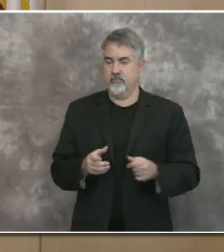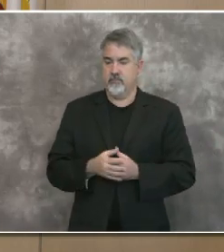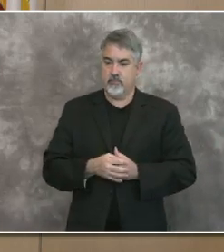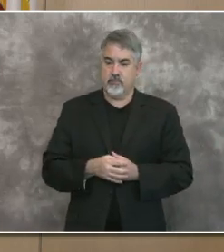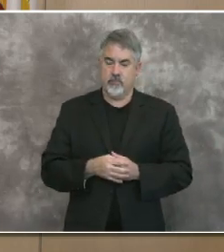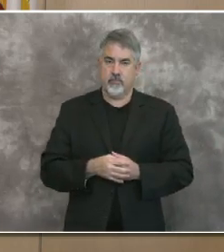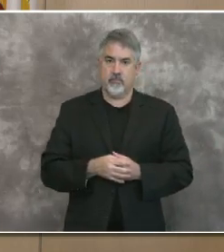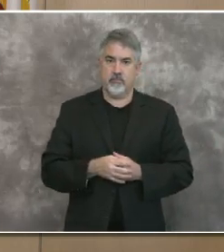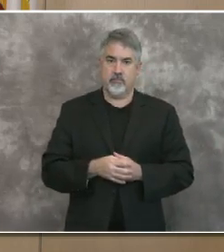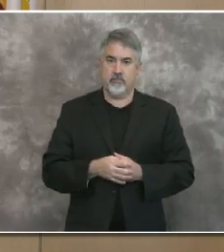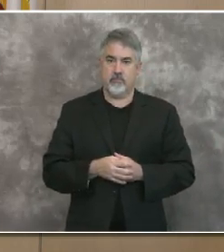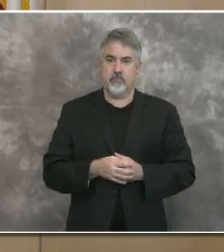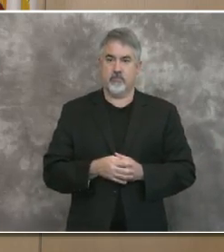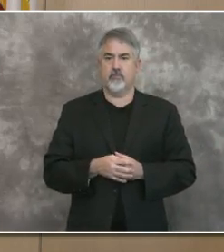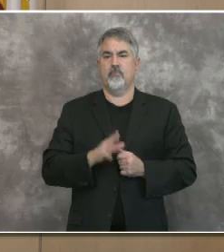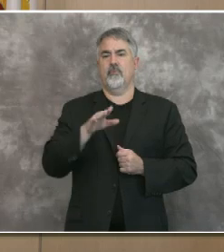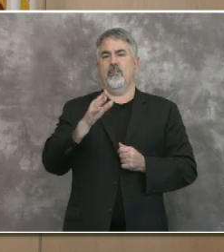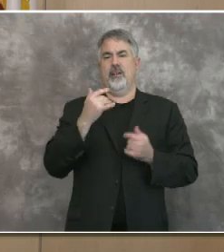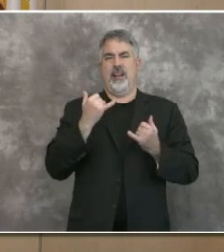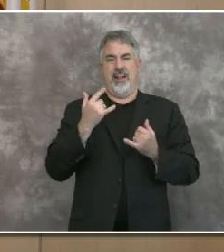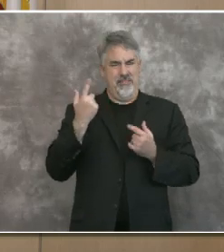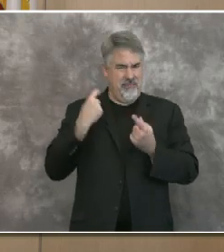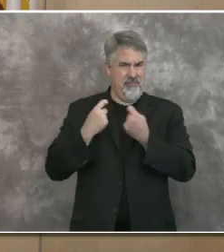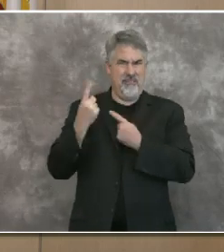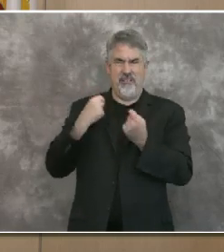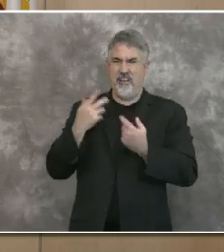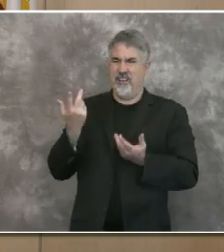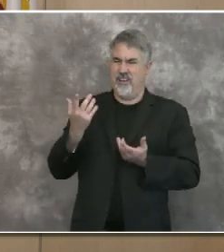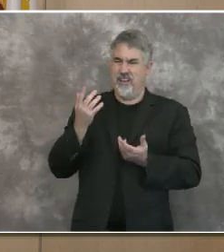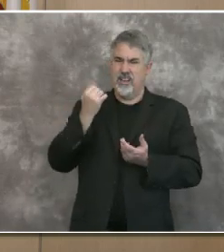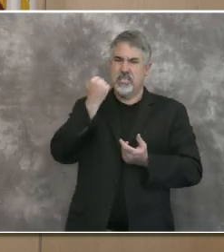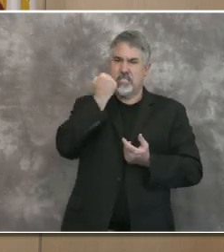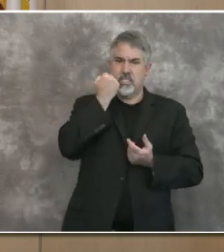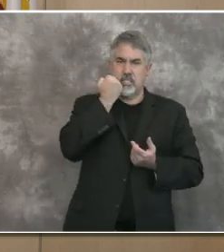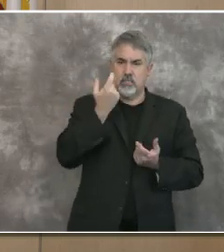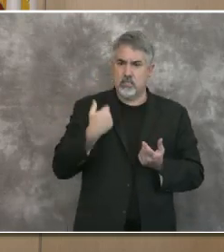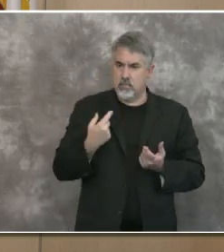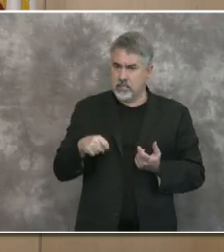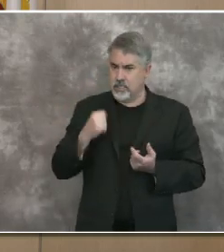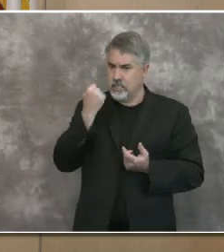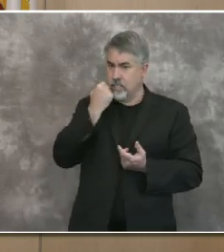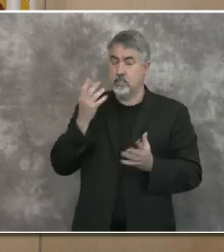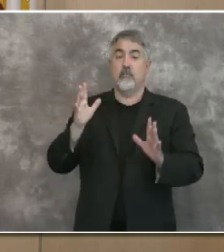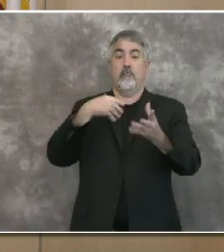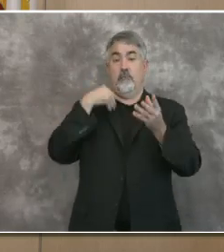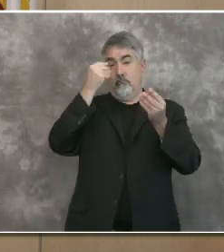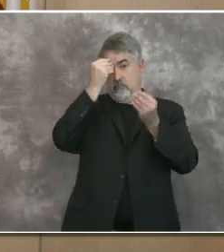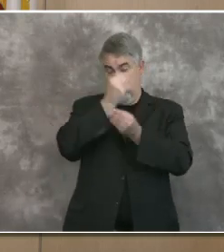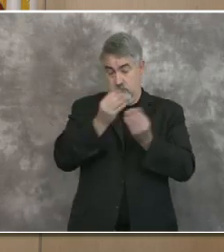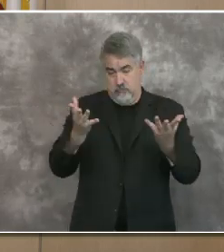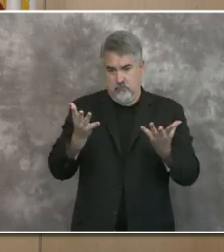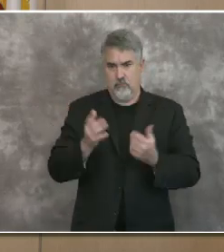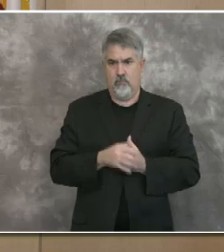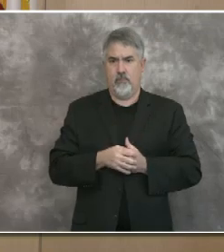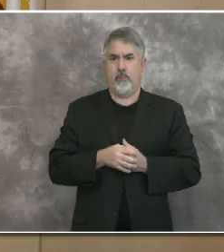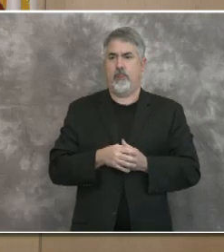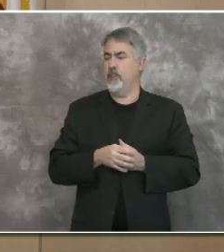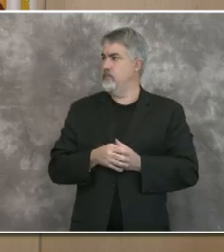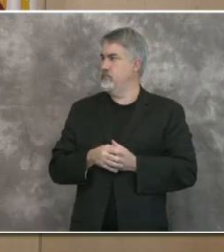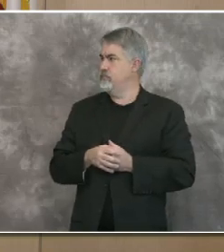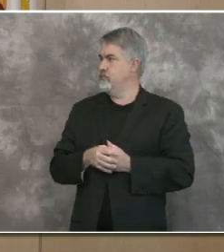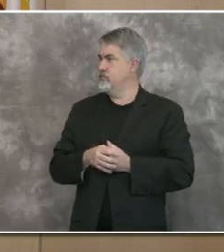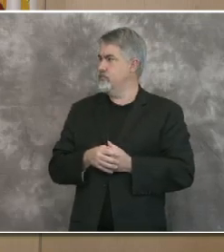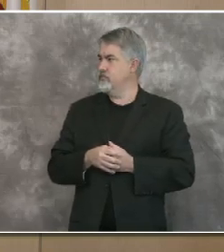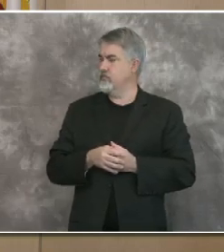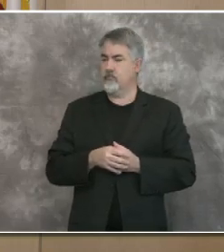obtained several questions about dental services, so we wanted to provide you an update regarding this issue.